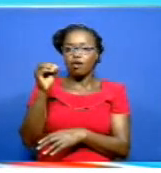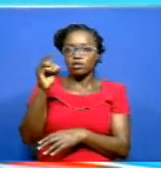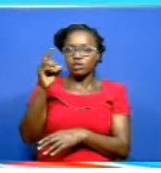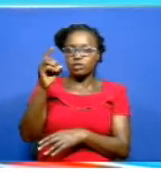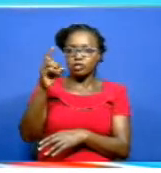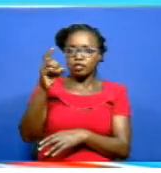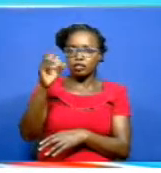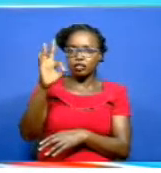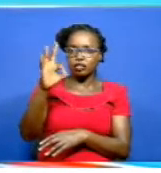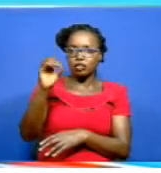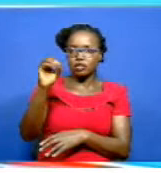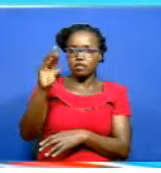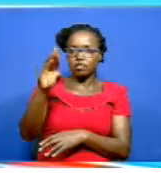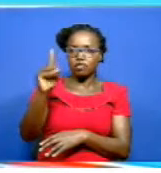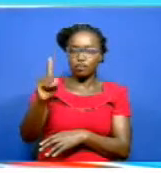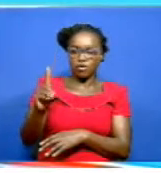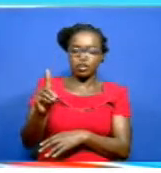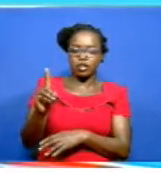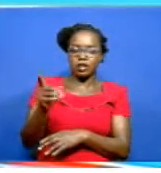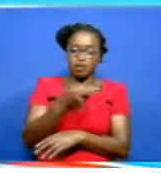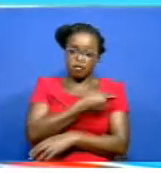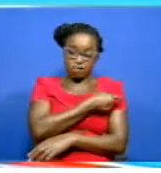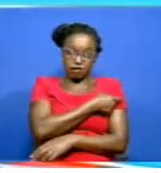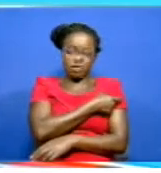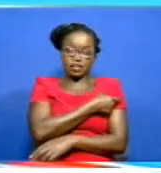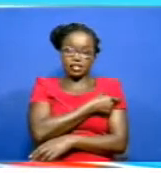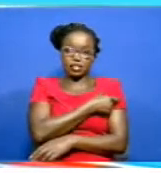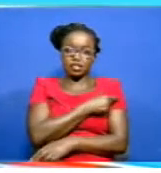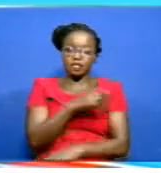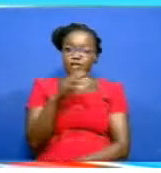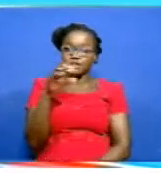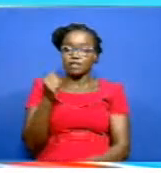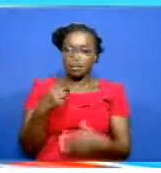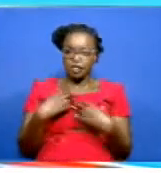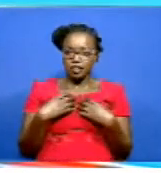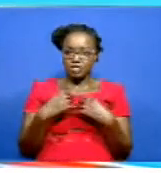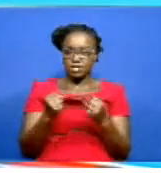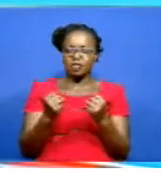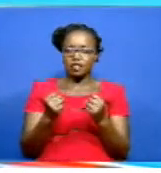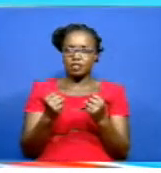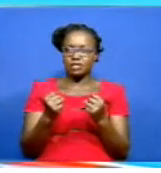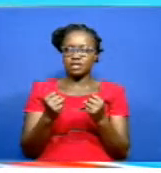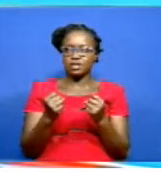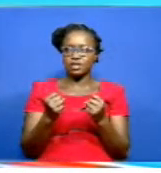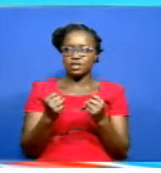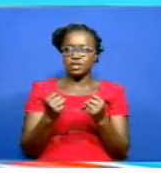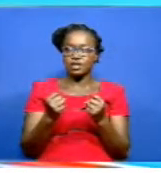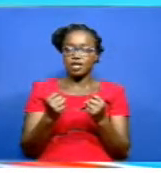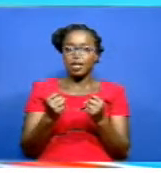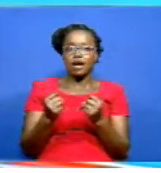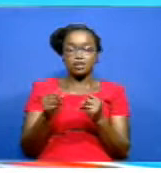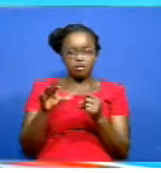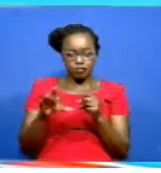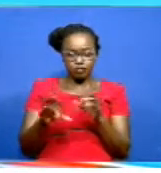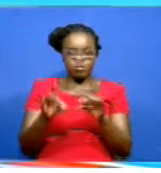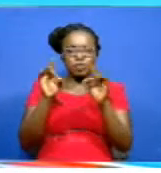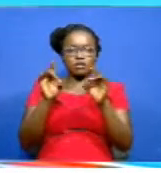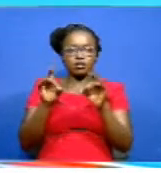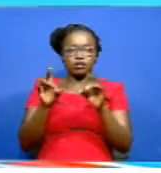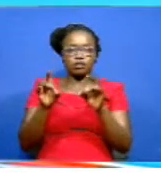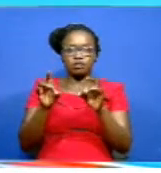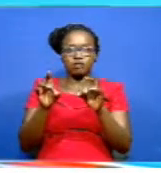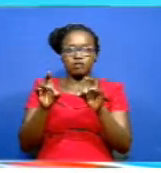landed in the country March 13. And of course, the Health CS Mutahi Kagwe was in line to pick up the vaccine